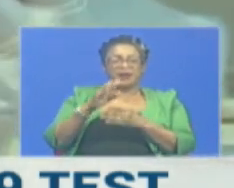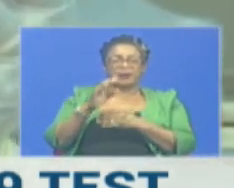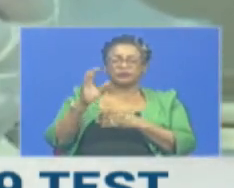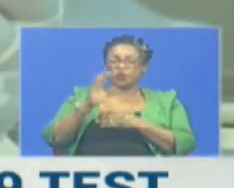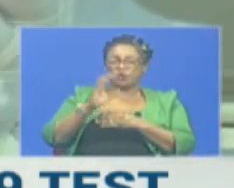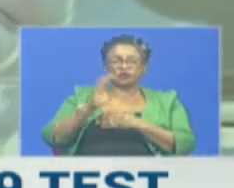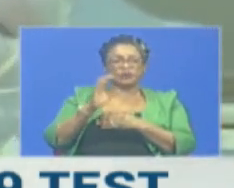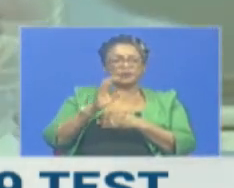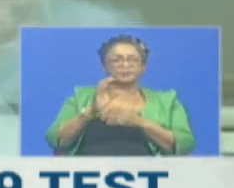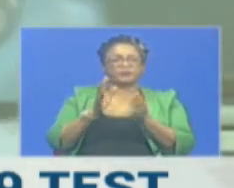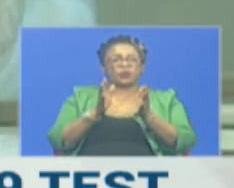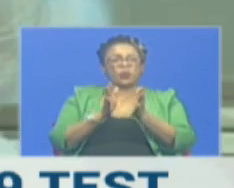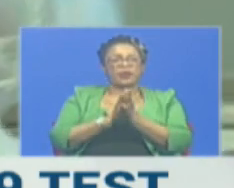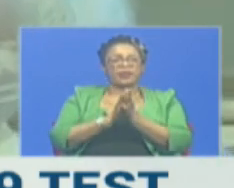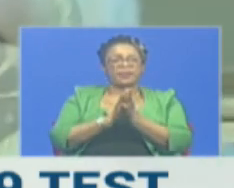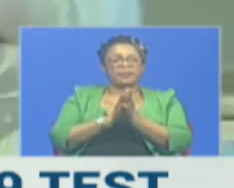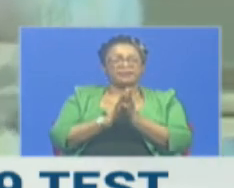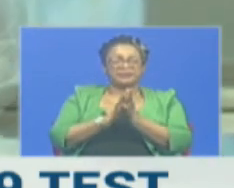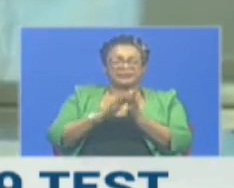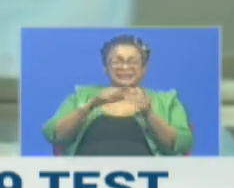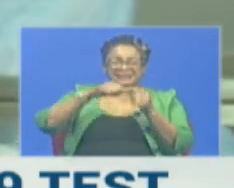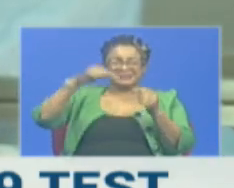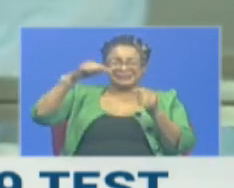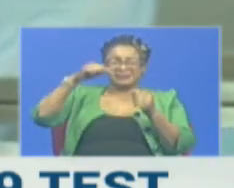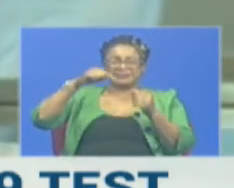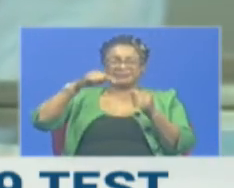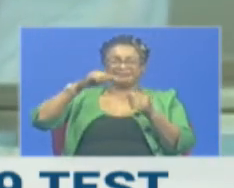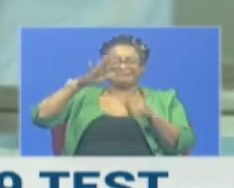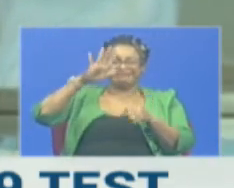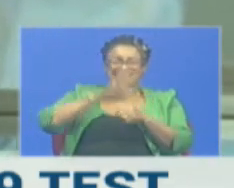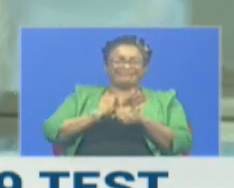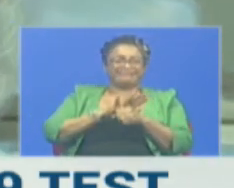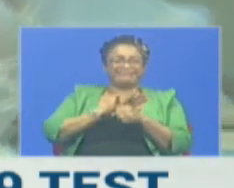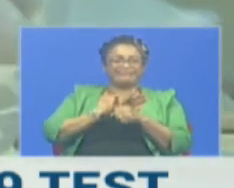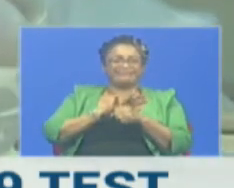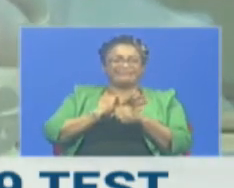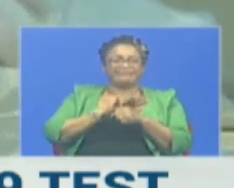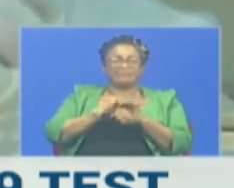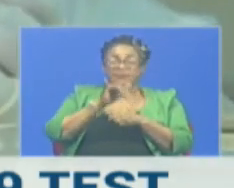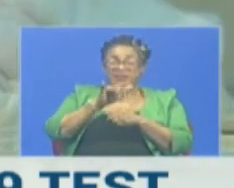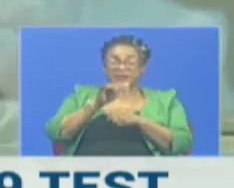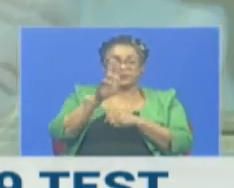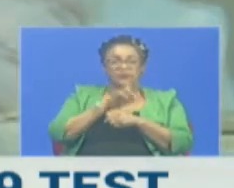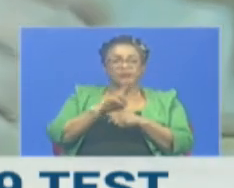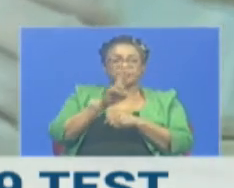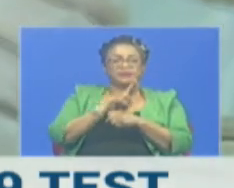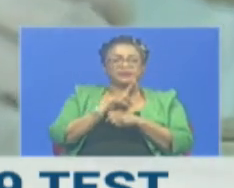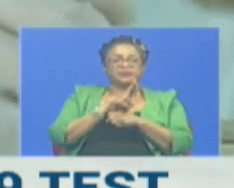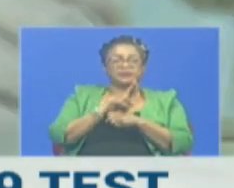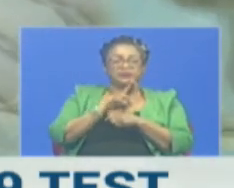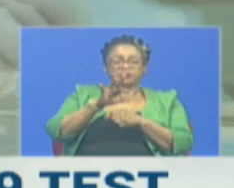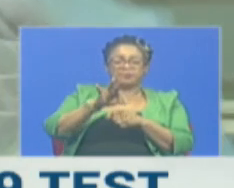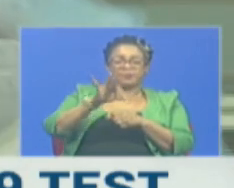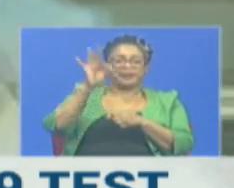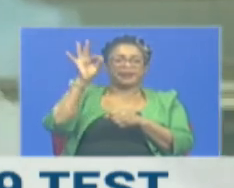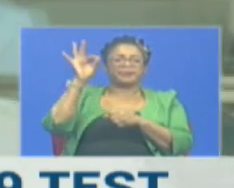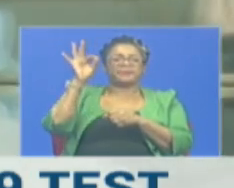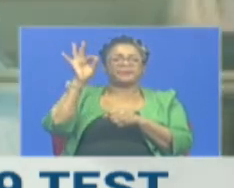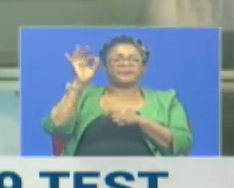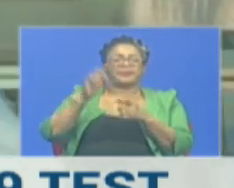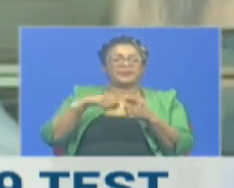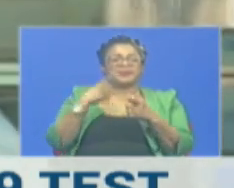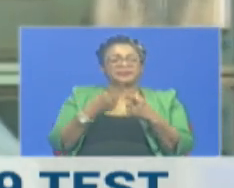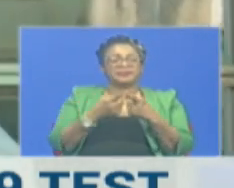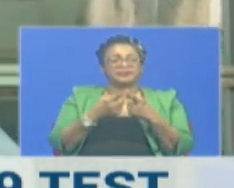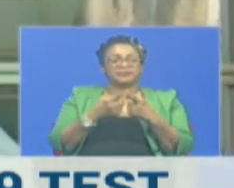of the stick is left inside, whereby it is the one that is used to to pick, and then